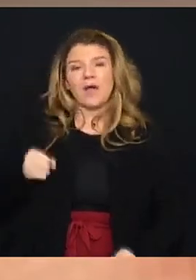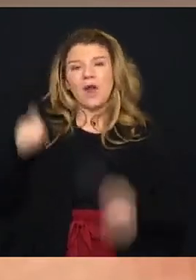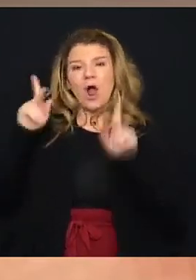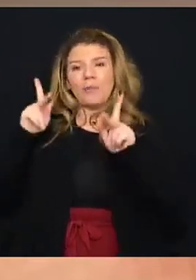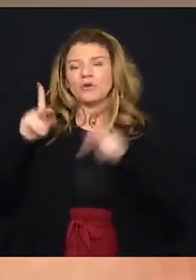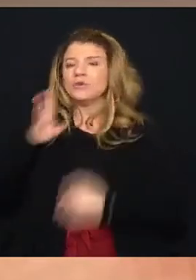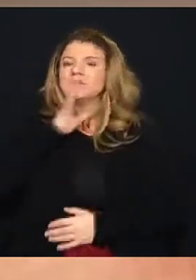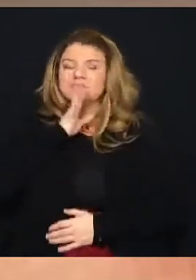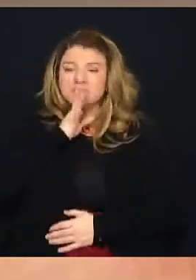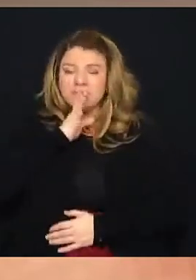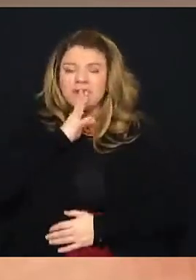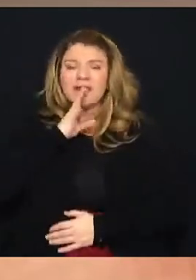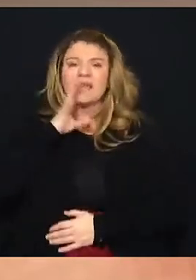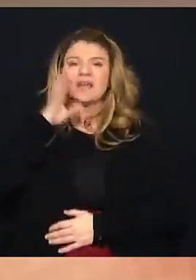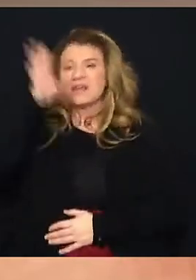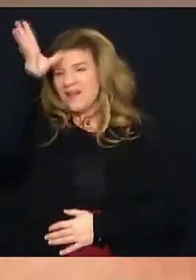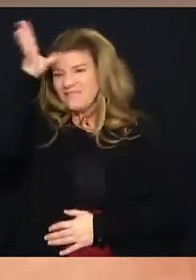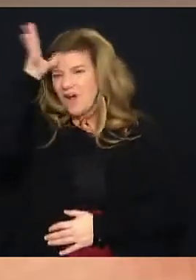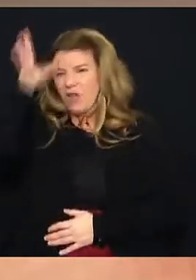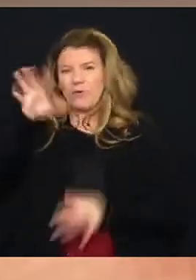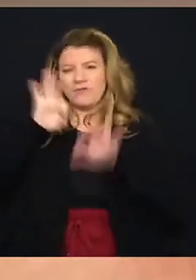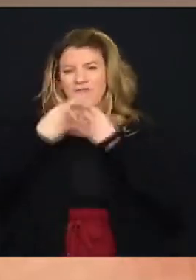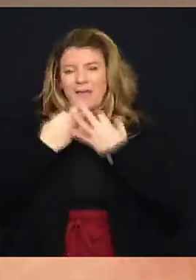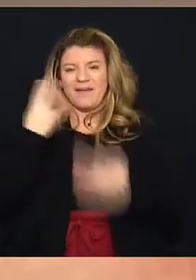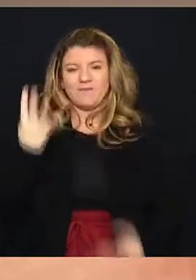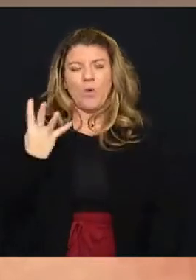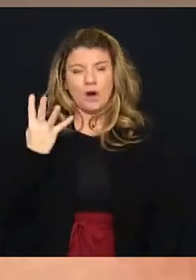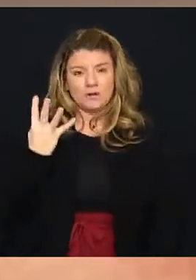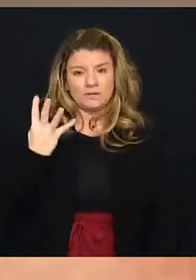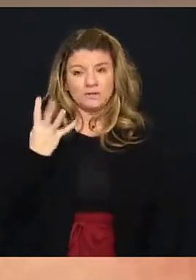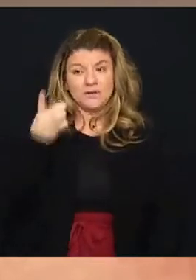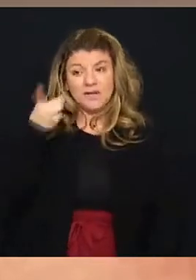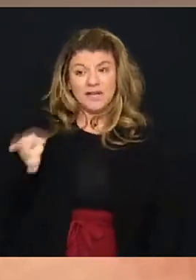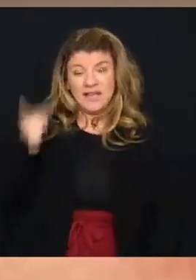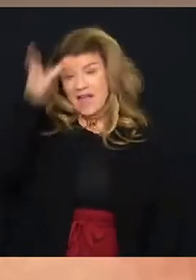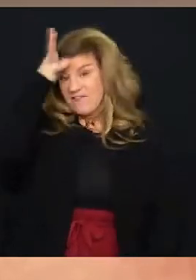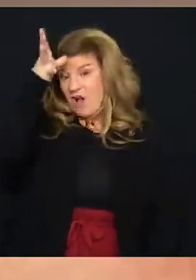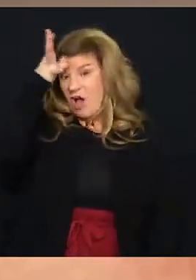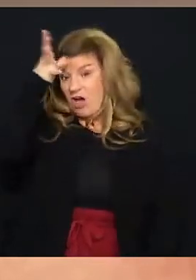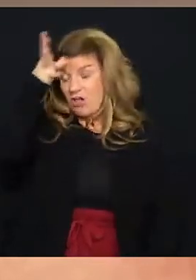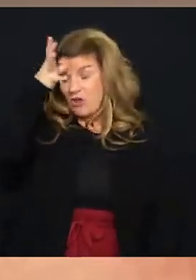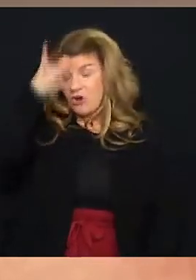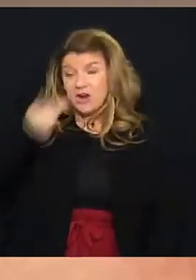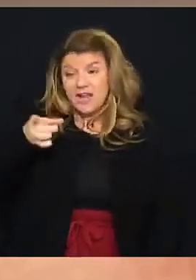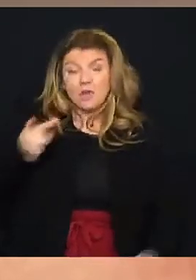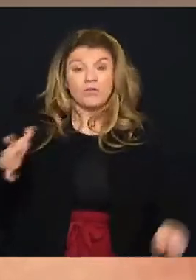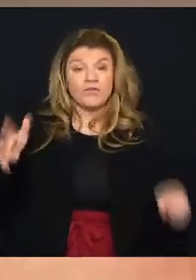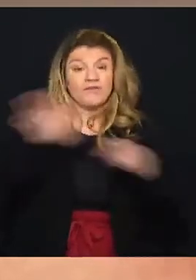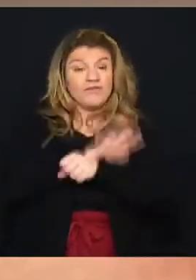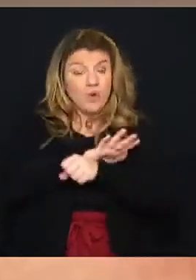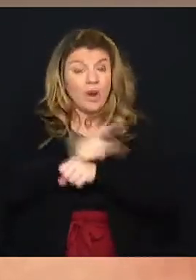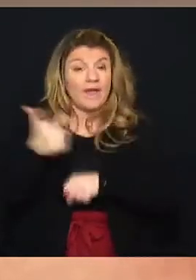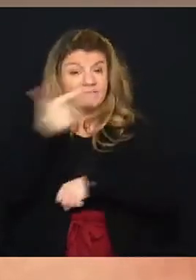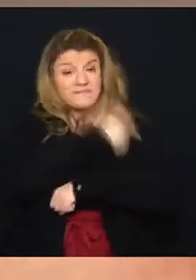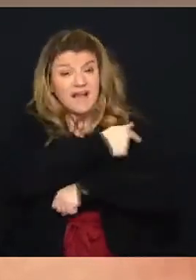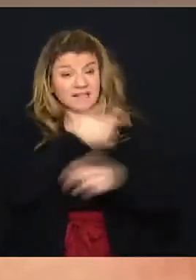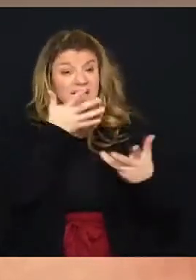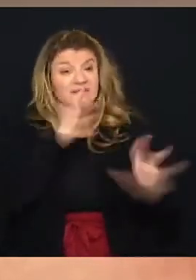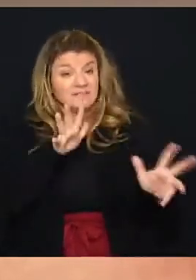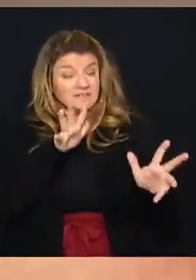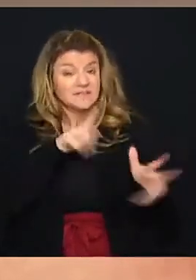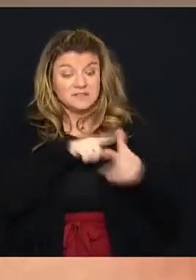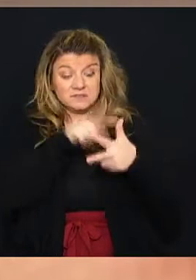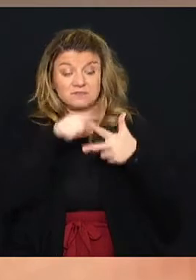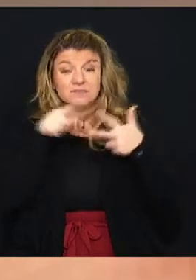to the father of a family of four. The father had been fully vaccinated and boosted